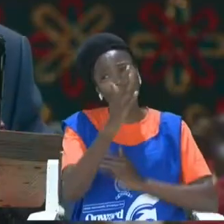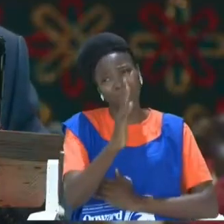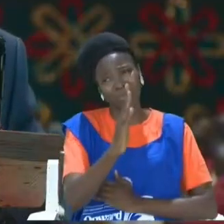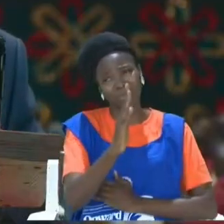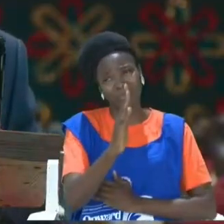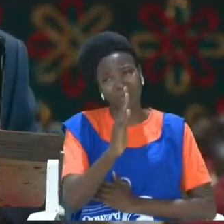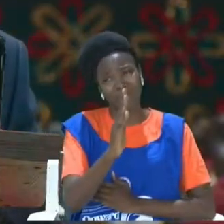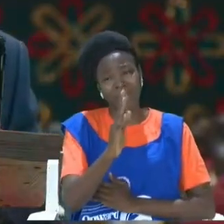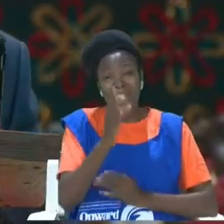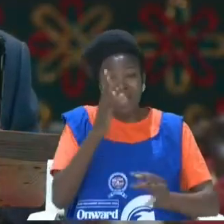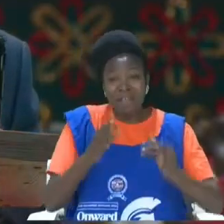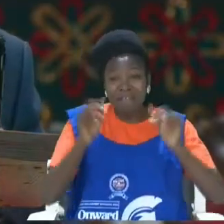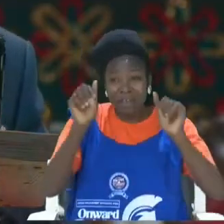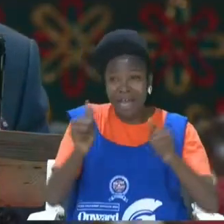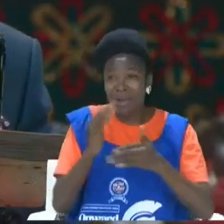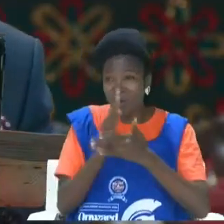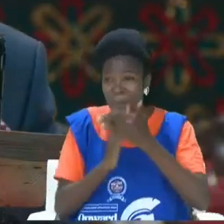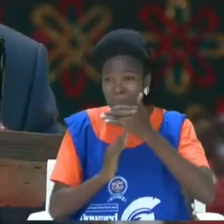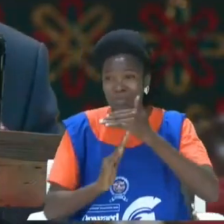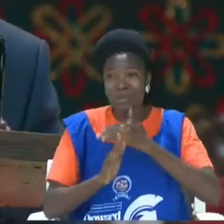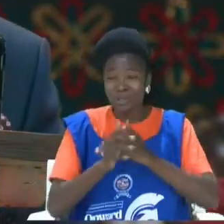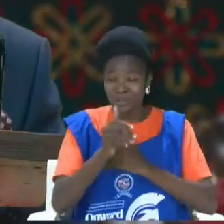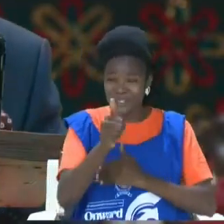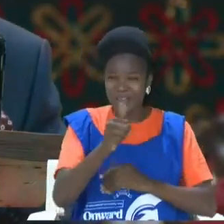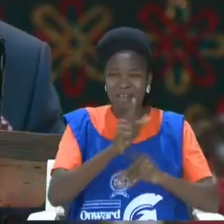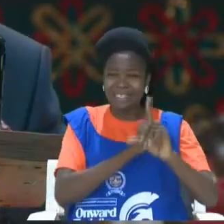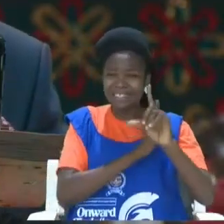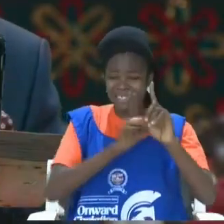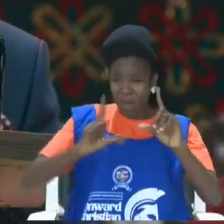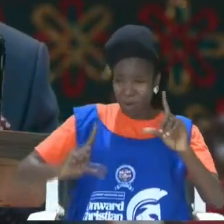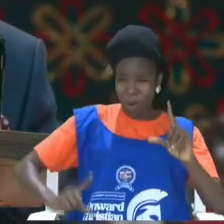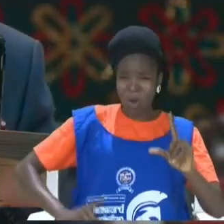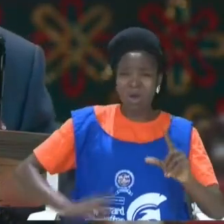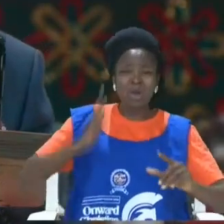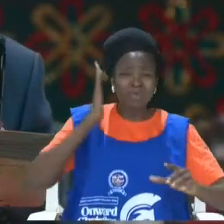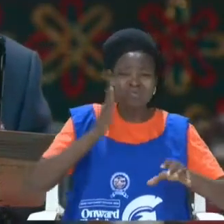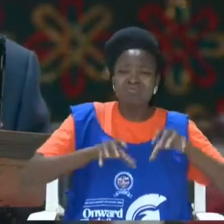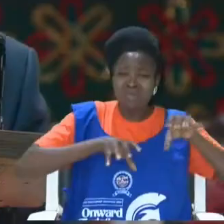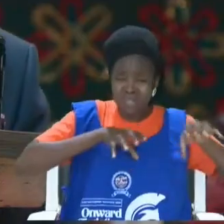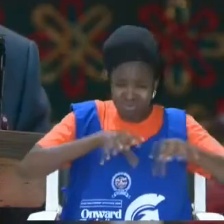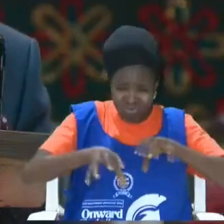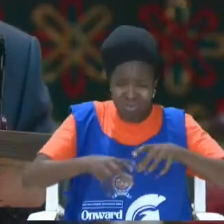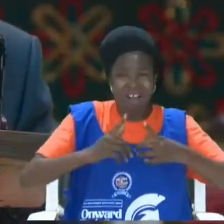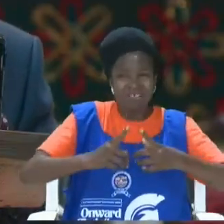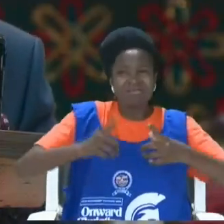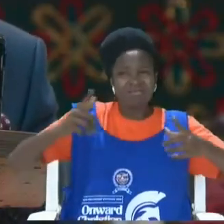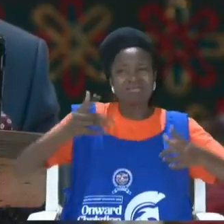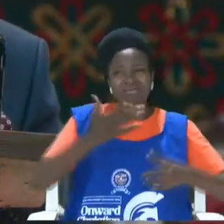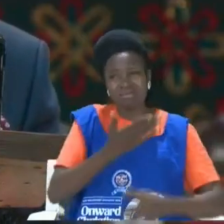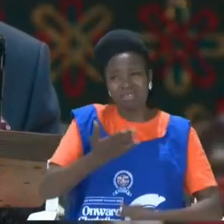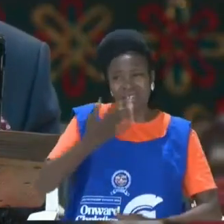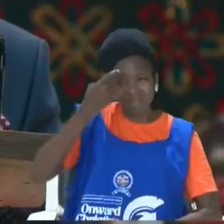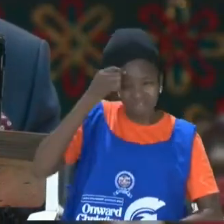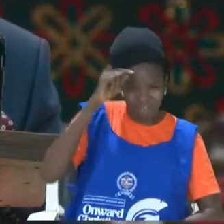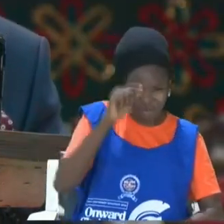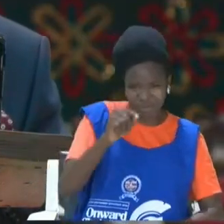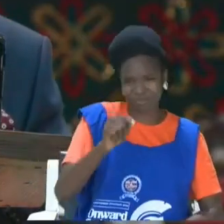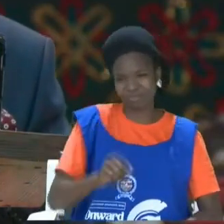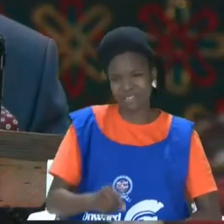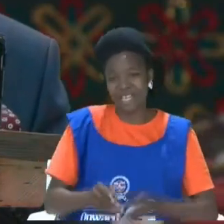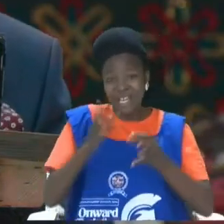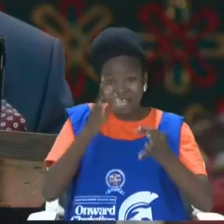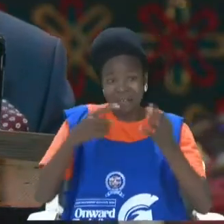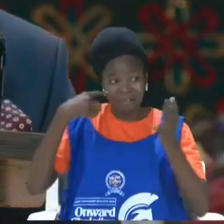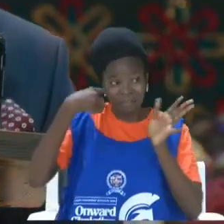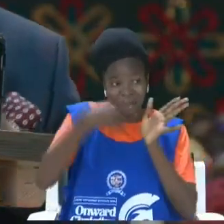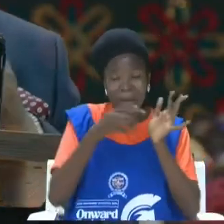you will humble yourself, the Lord will do what you have never thought of. In the book of James chapter